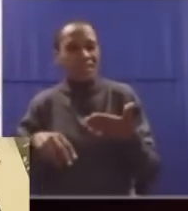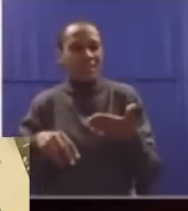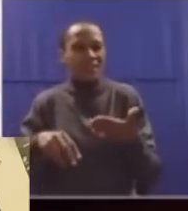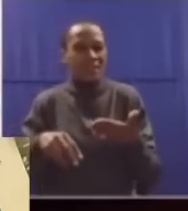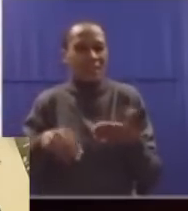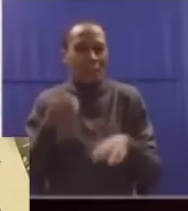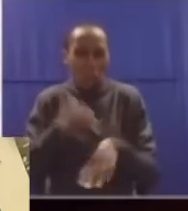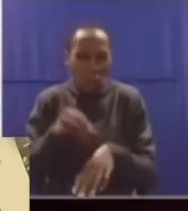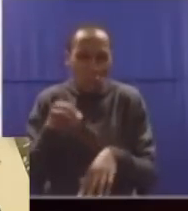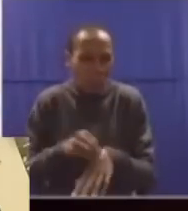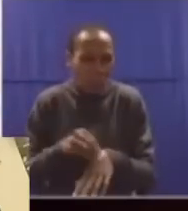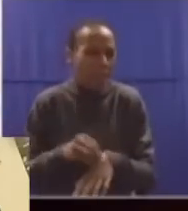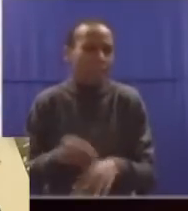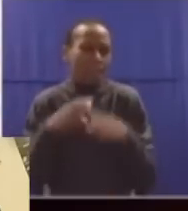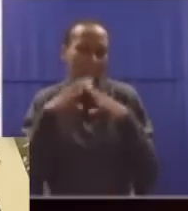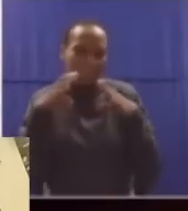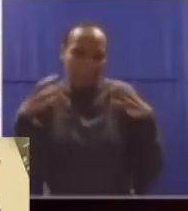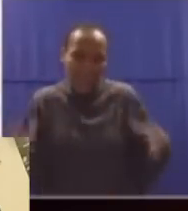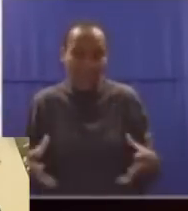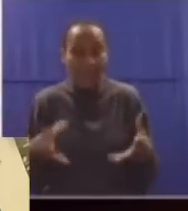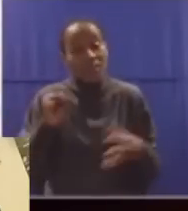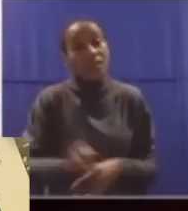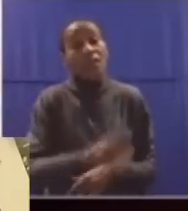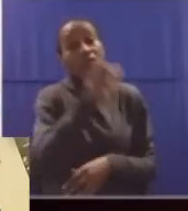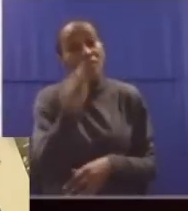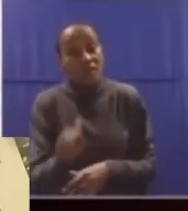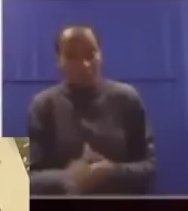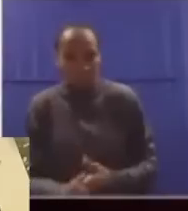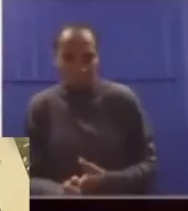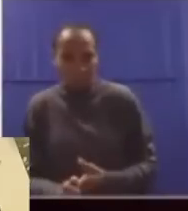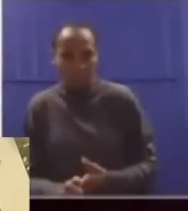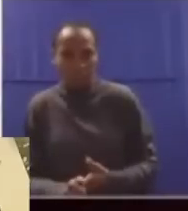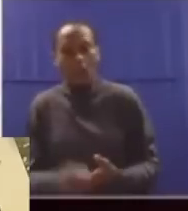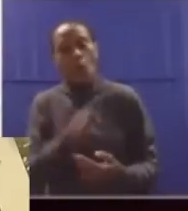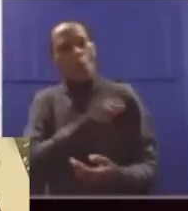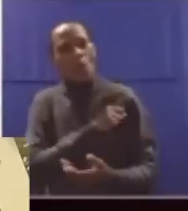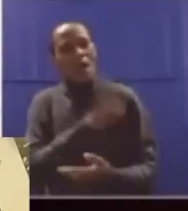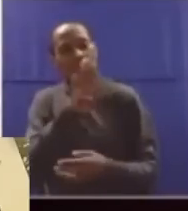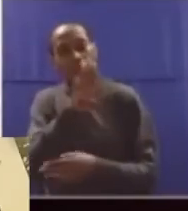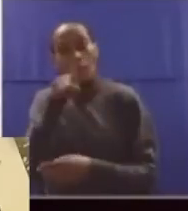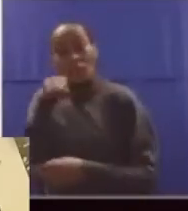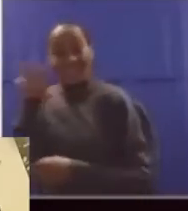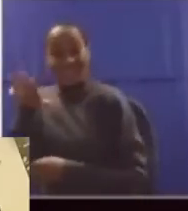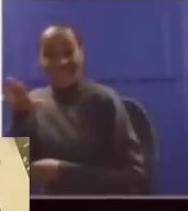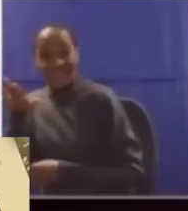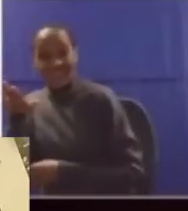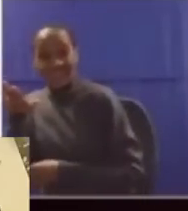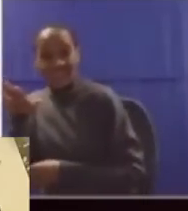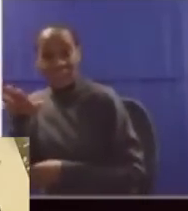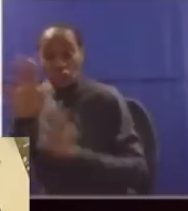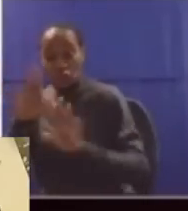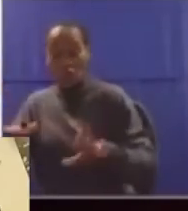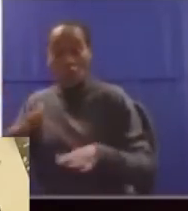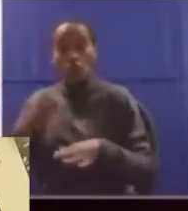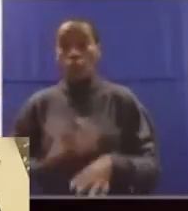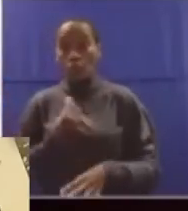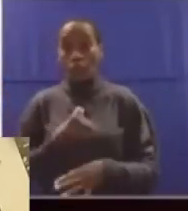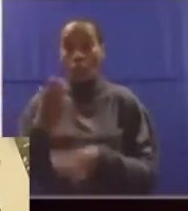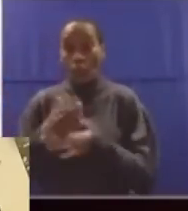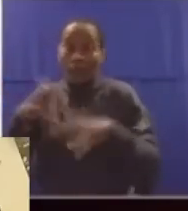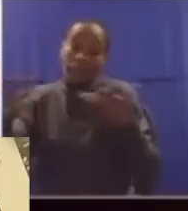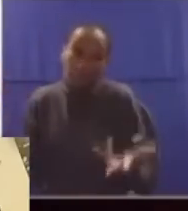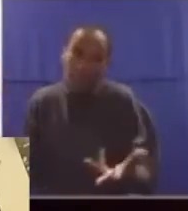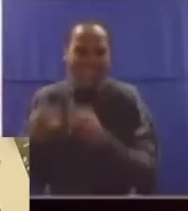number one skill deficit in the country's labor market. This is why 4.9 million young South Africans are unemployed. This is a